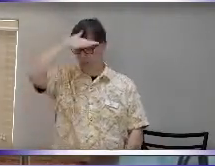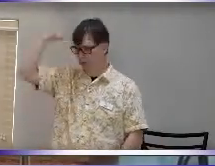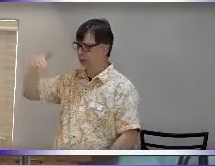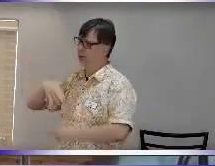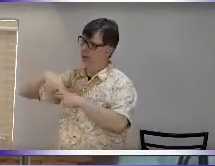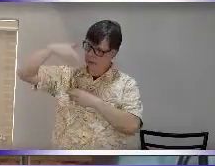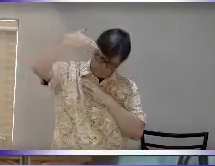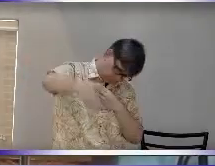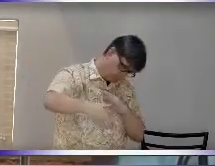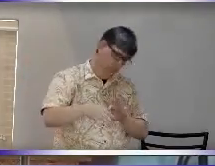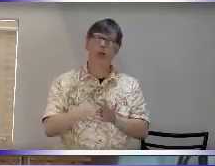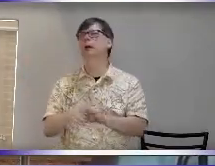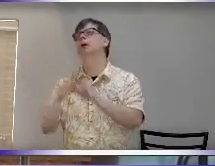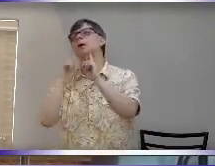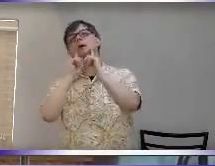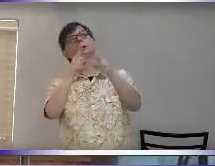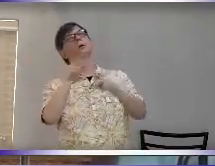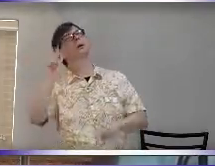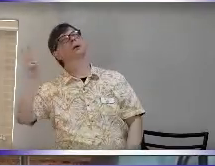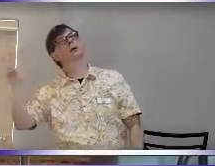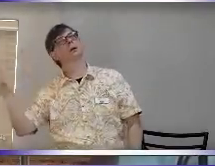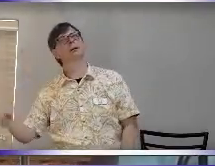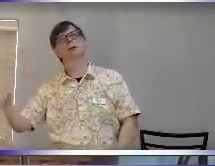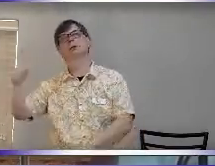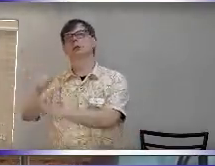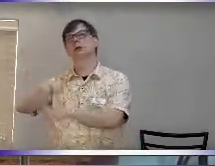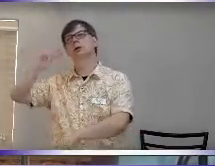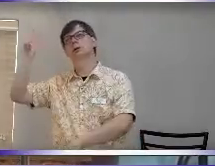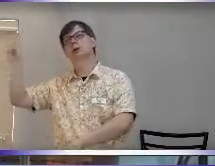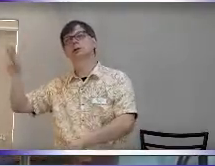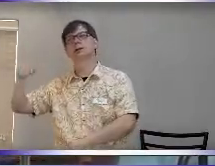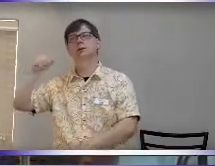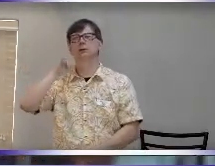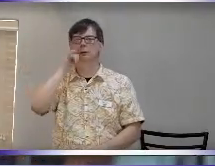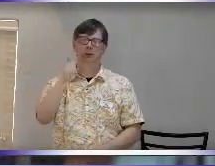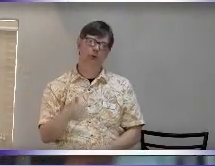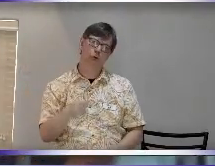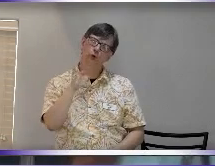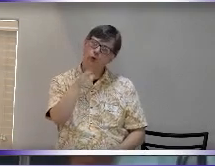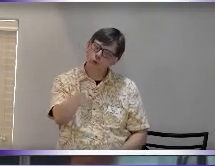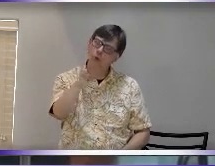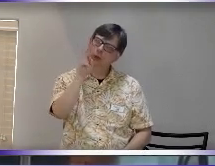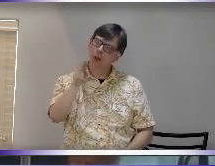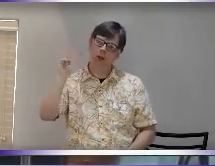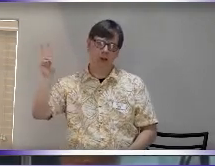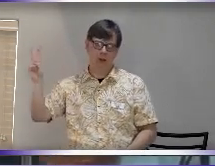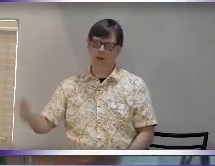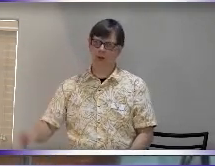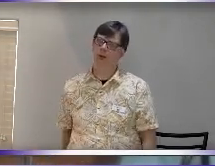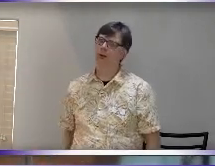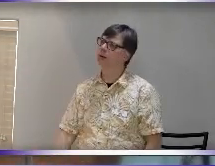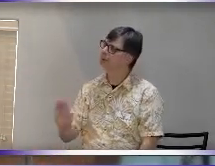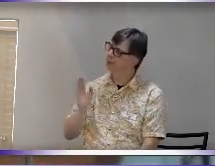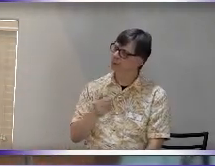and we try and say, who is other, we have to stand to the other side and also say, but wait, no, you are other.